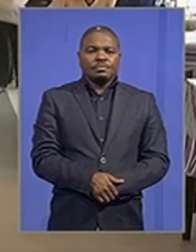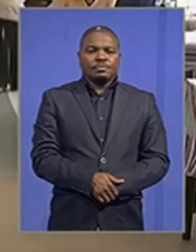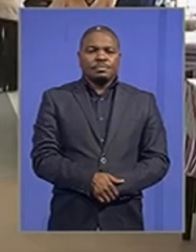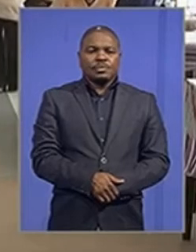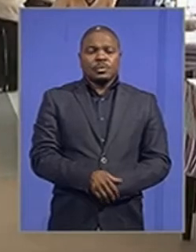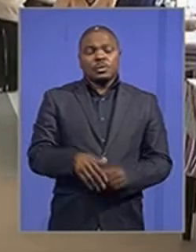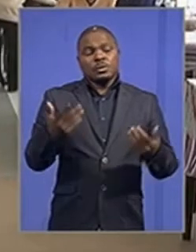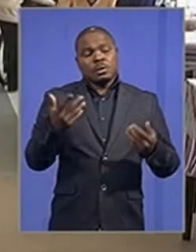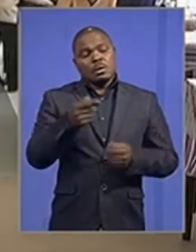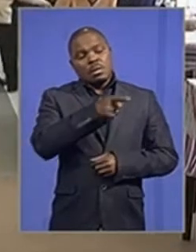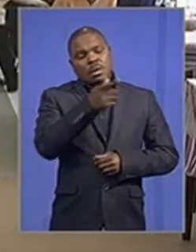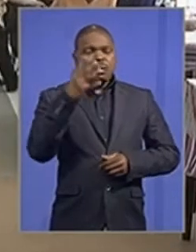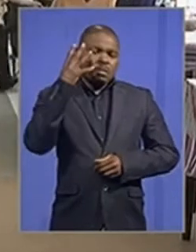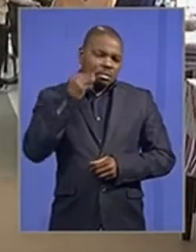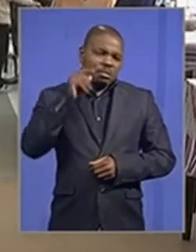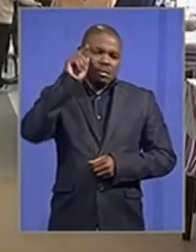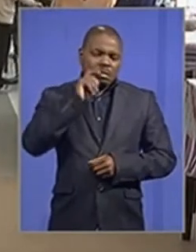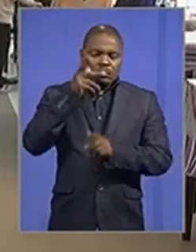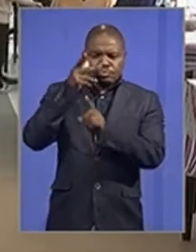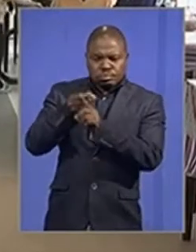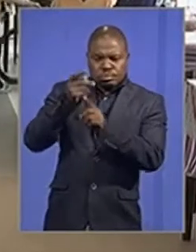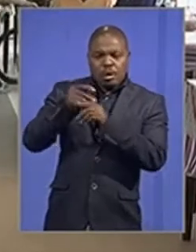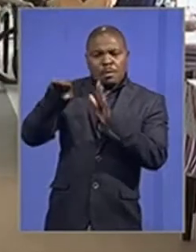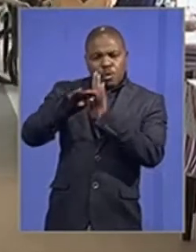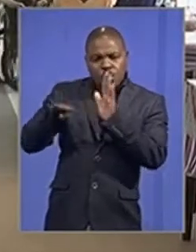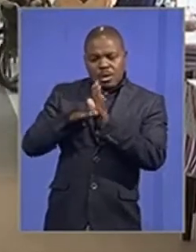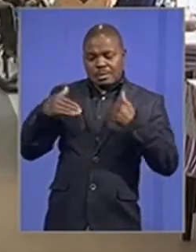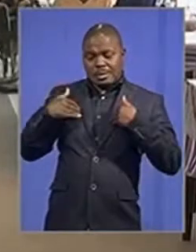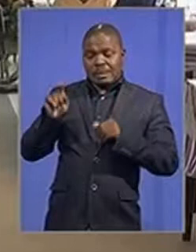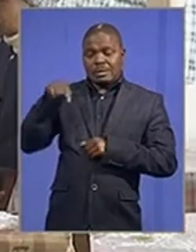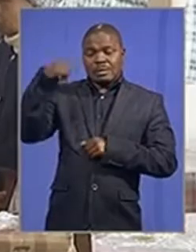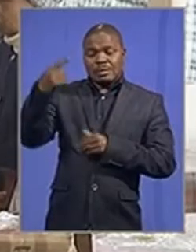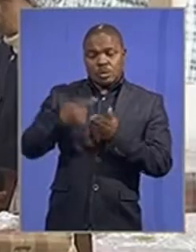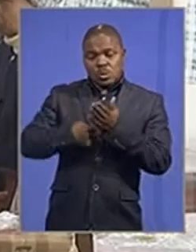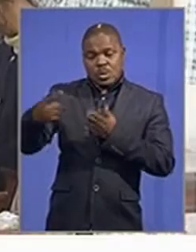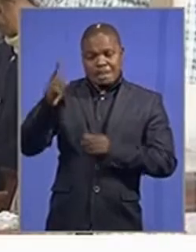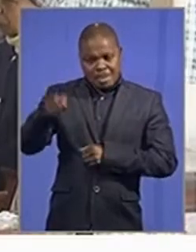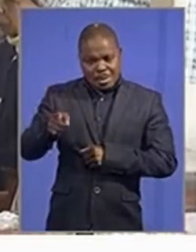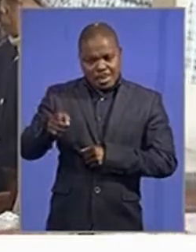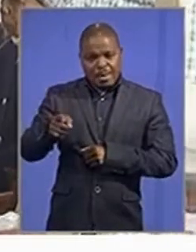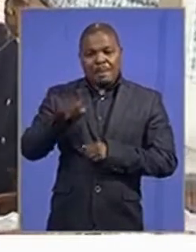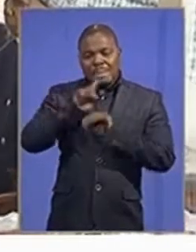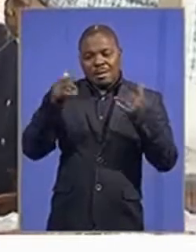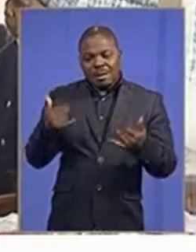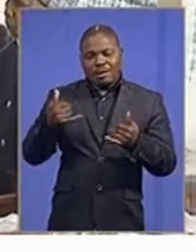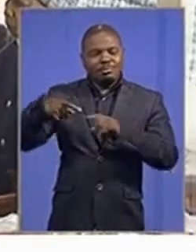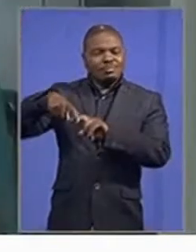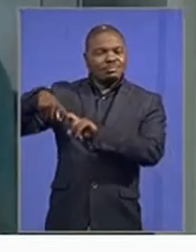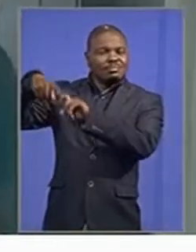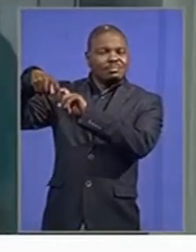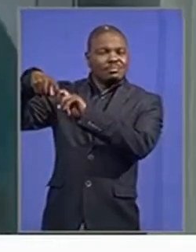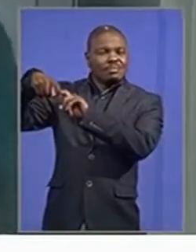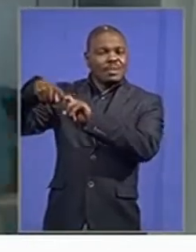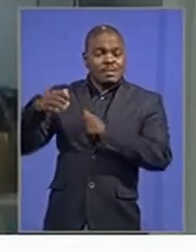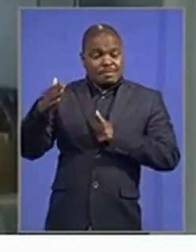Letsholo la ho entwa ha maqheku le ntseng le lebelletswe ho kengwa tshebetsong bekeng e tlang le behelletswe ka thoko nakwana hore